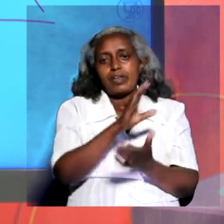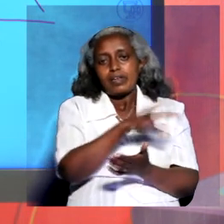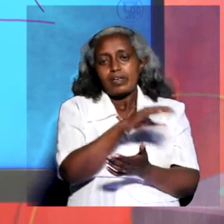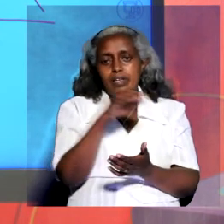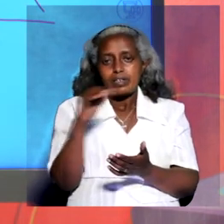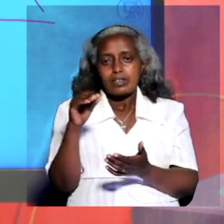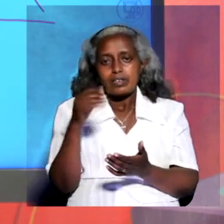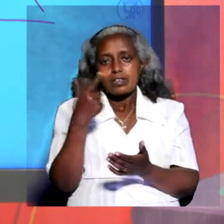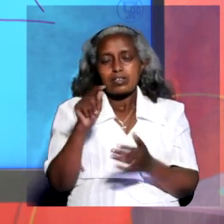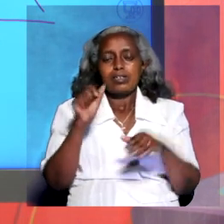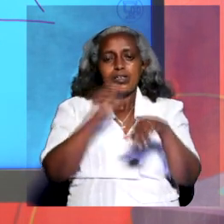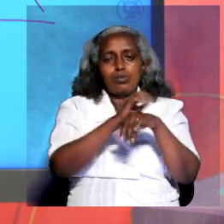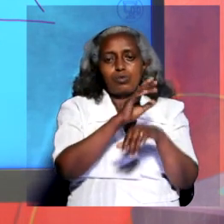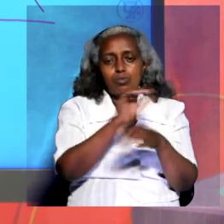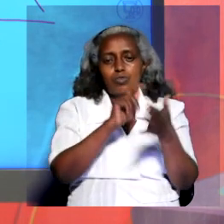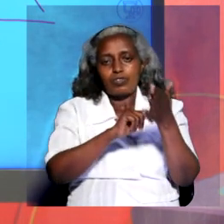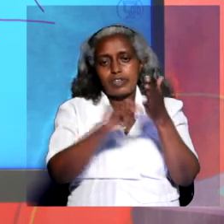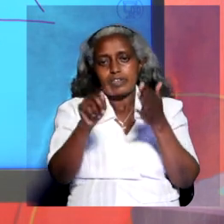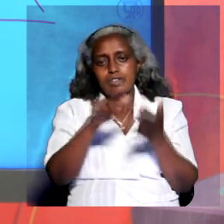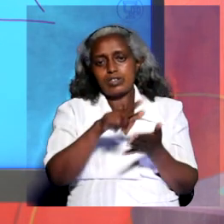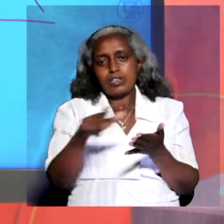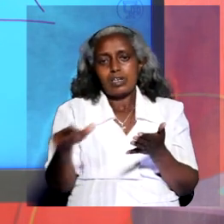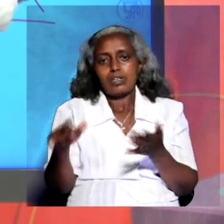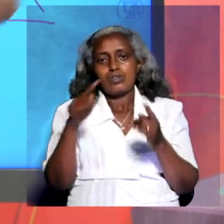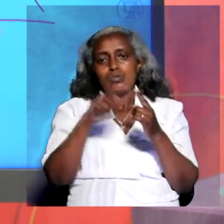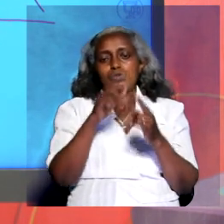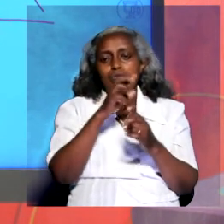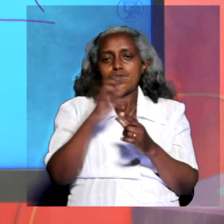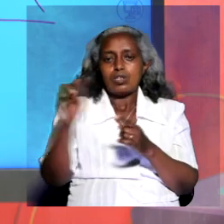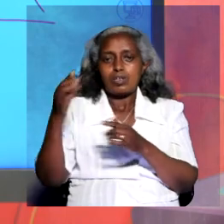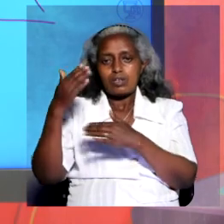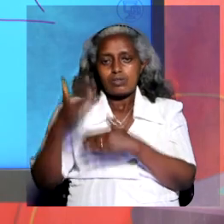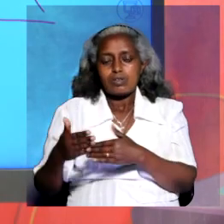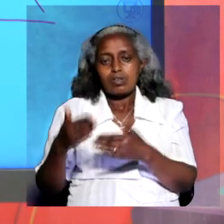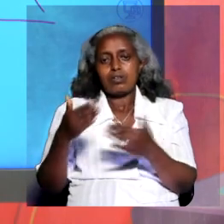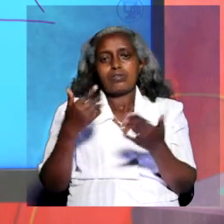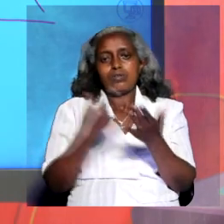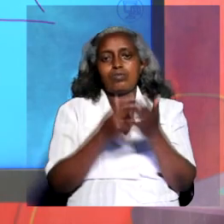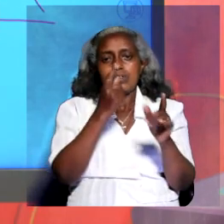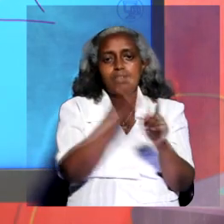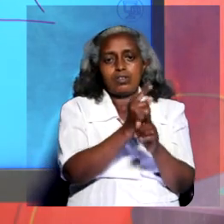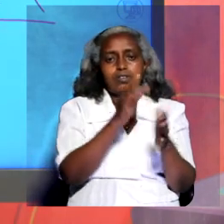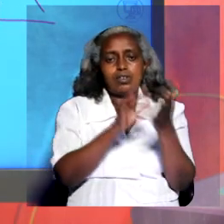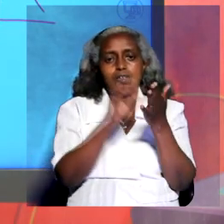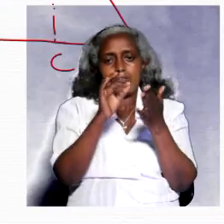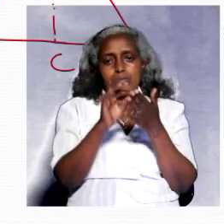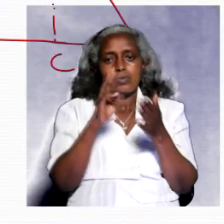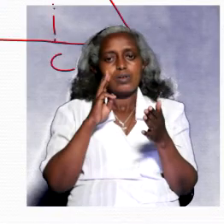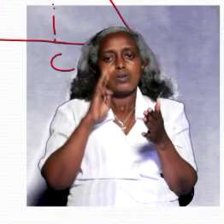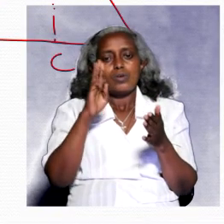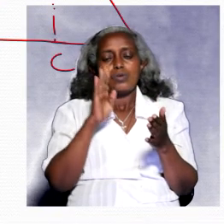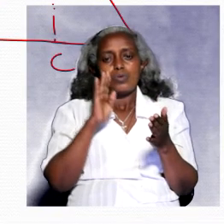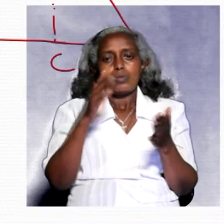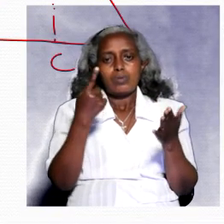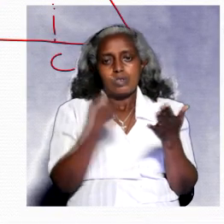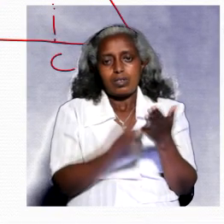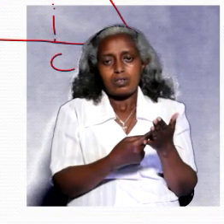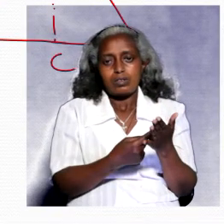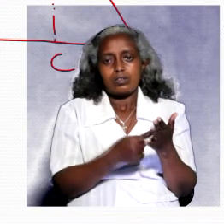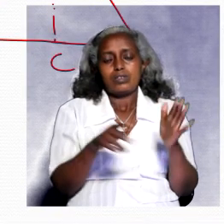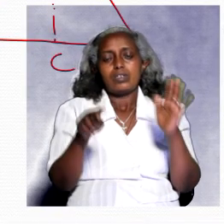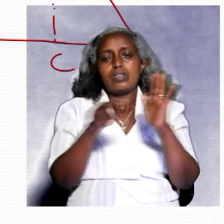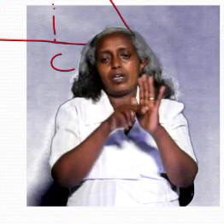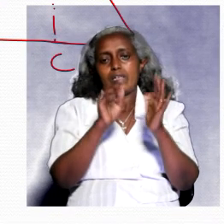And the slope of tangent line to the right of the critical number will be like this, therefore it